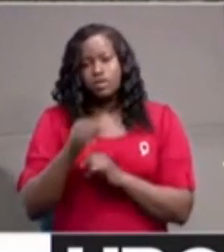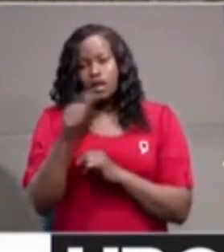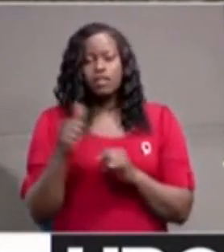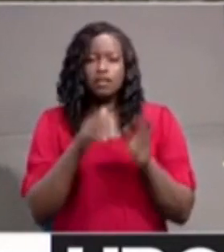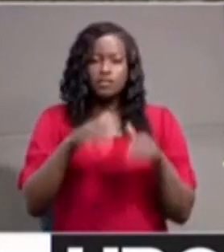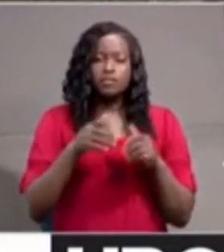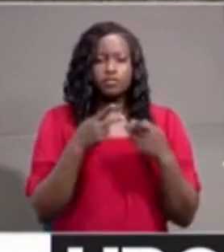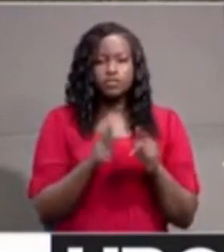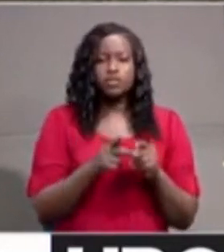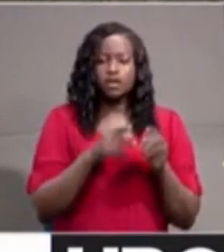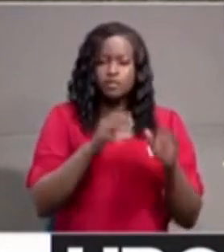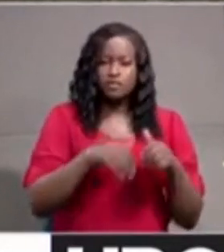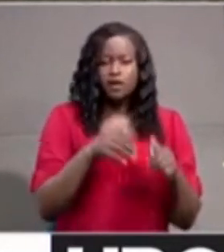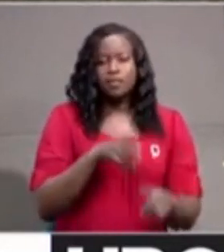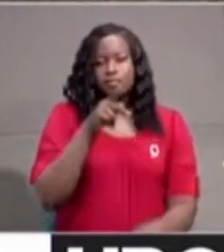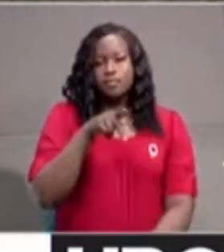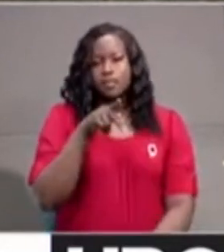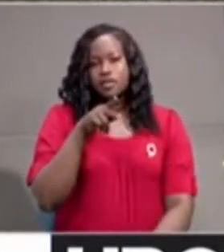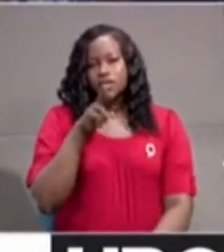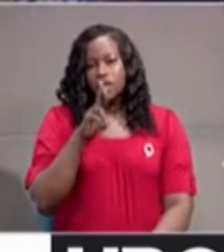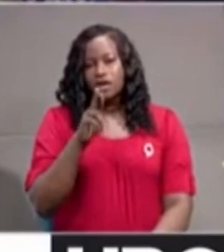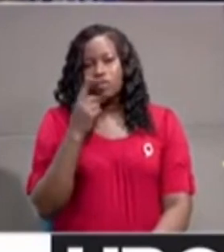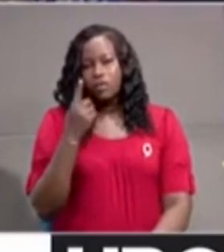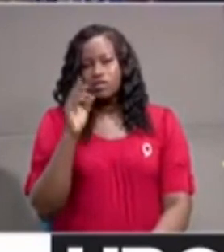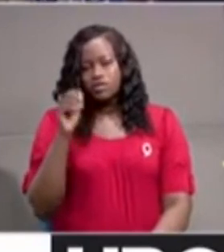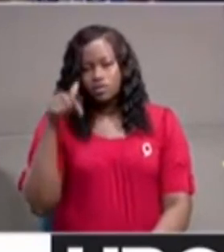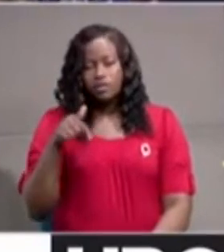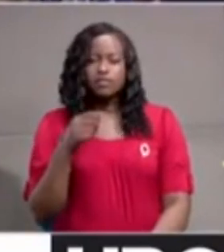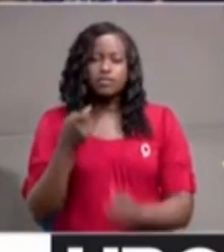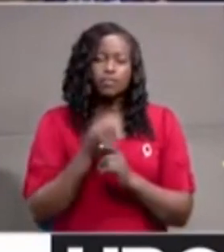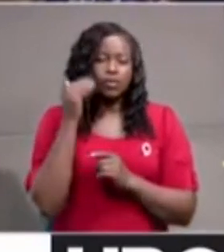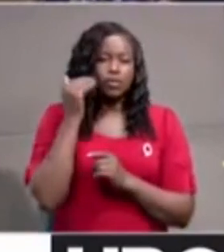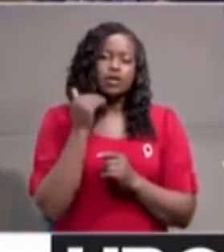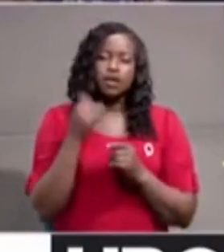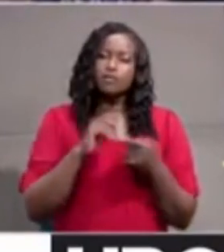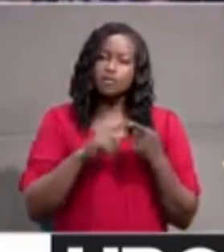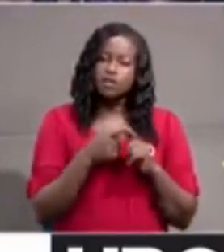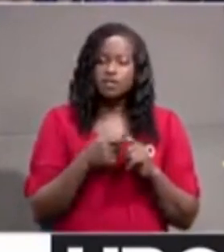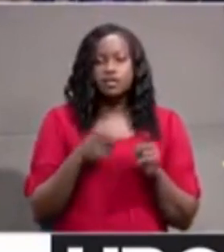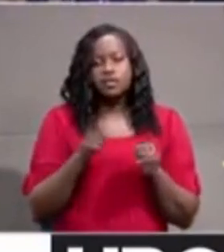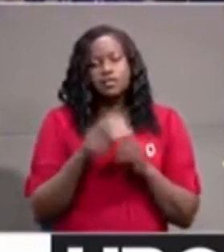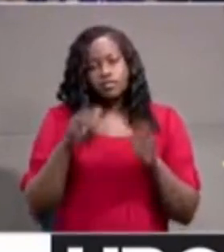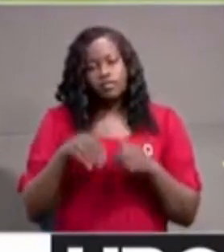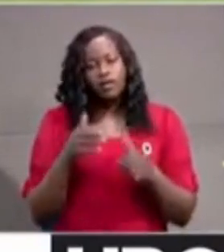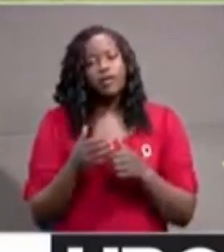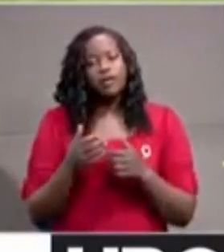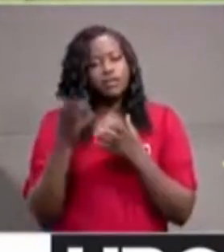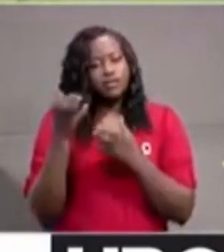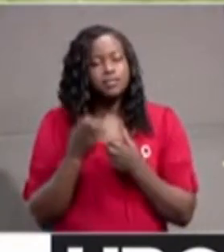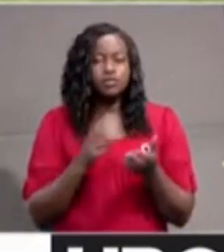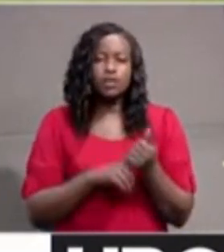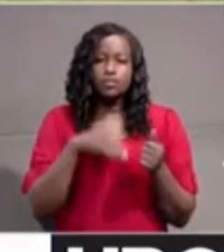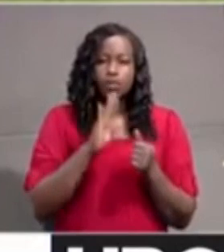start growing this PR107 from our Korean friends. Farmers are now expecting to earn more by increasing their production